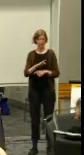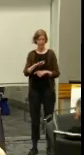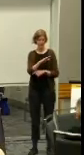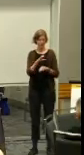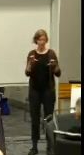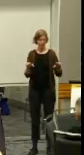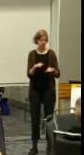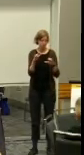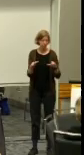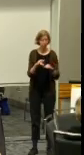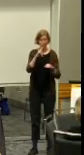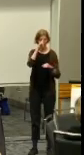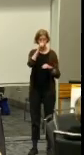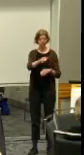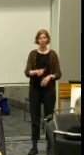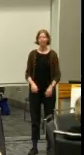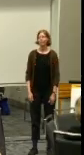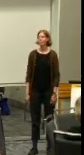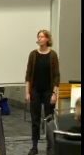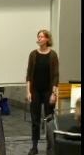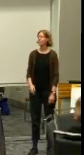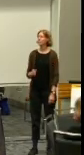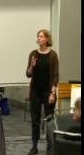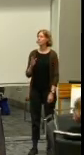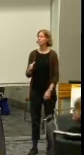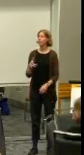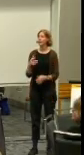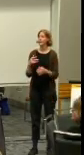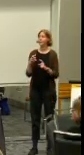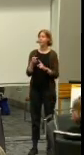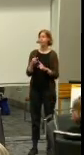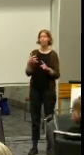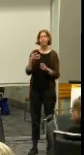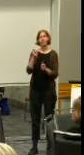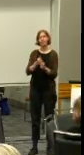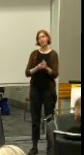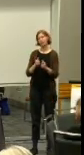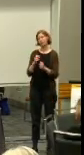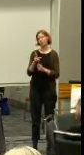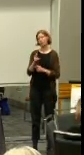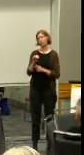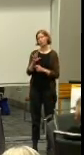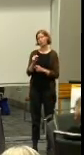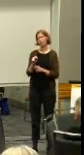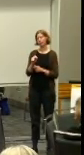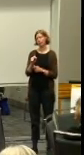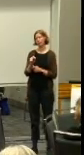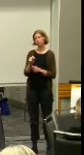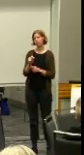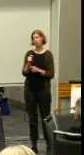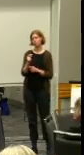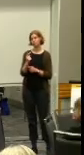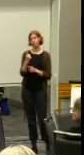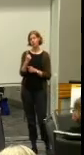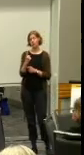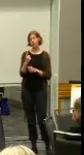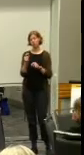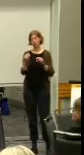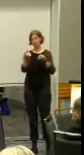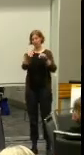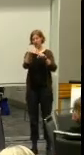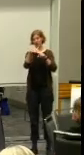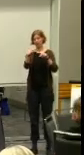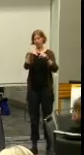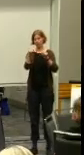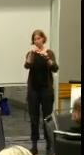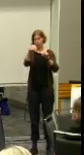So we're gonna go through each of the units. We're gonna have, on one side is the existing, and on the other side